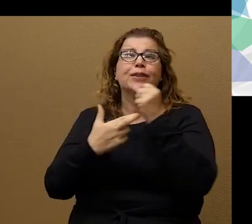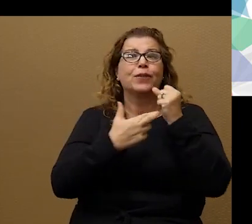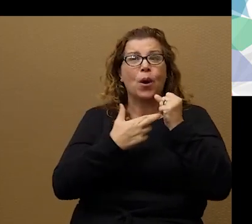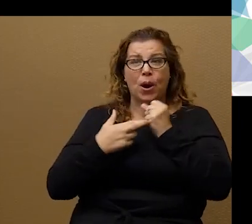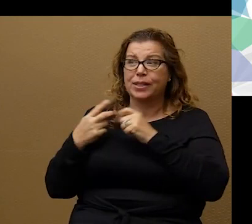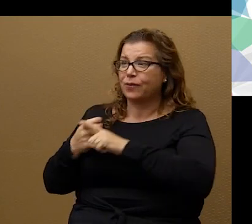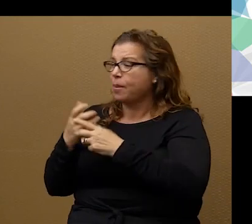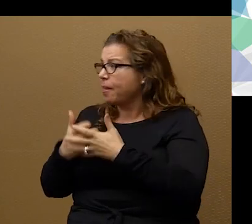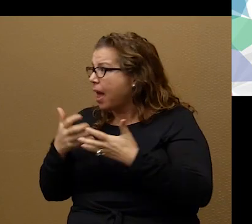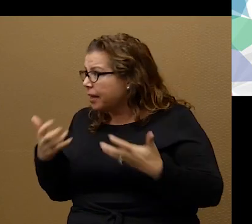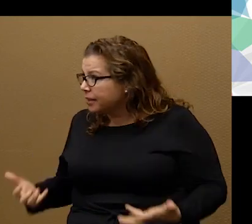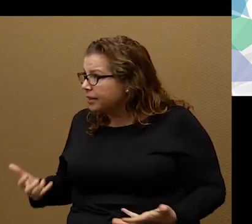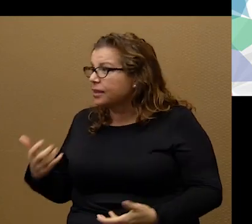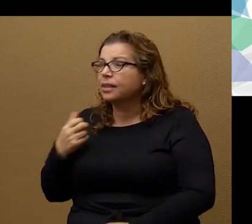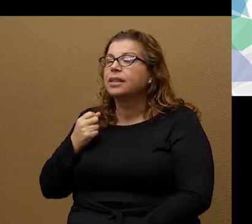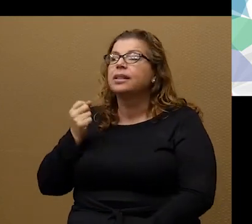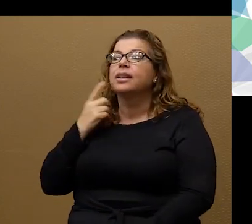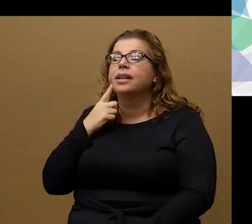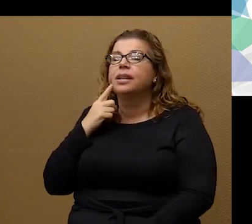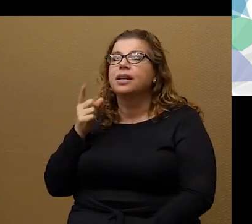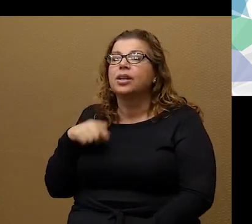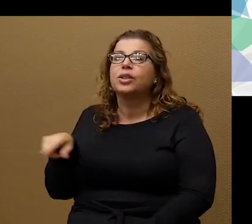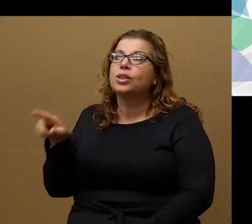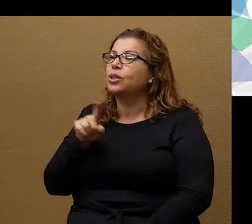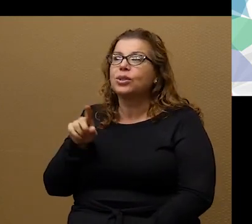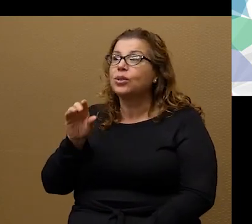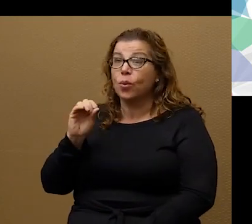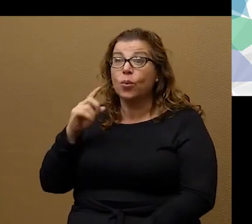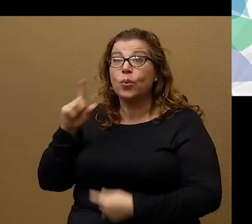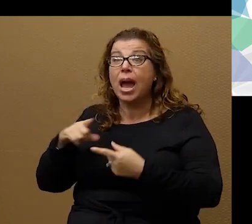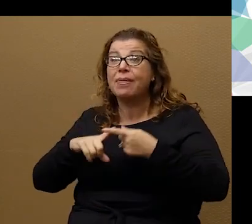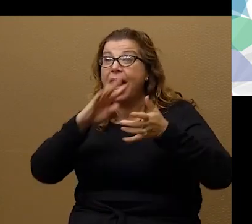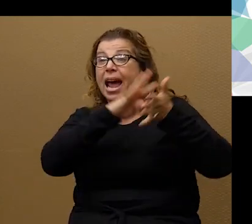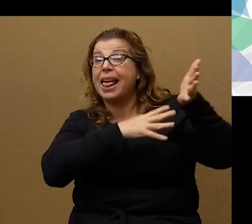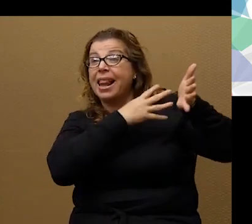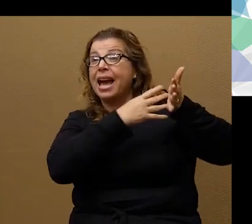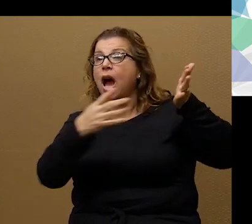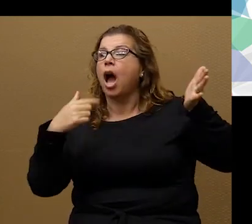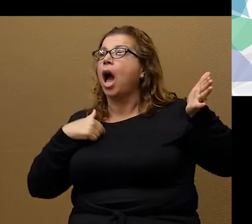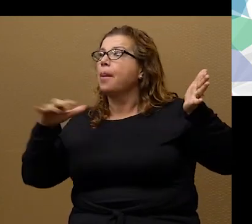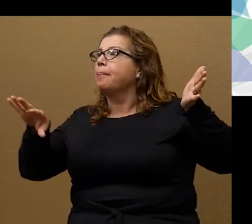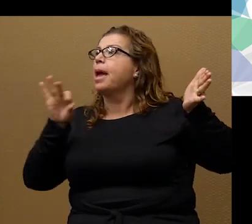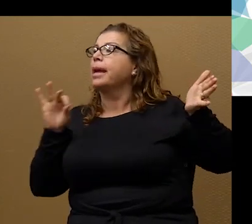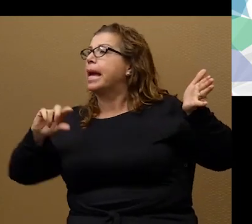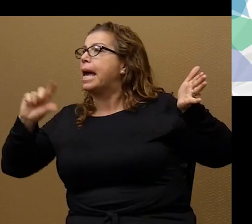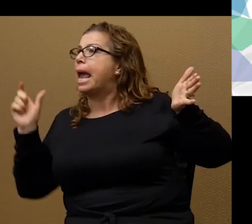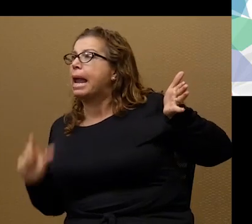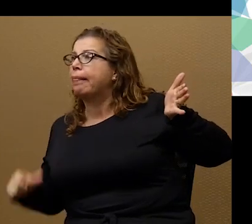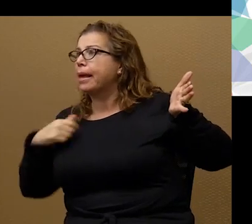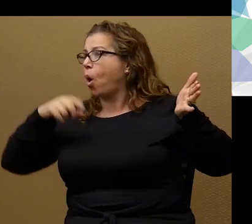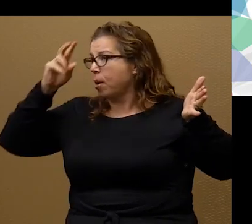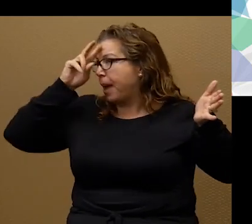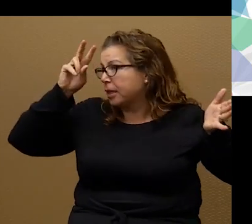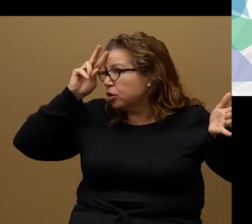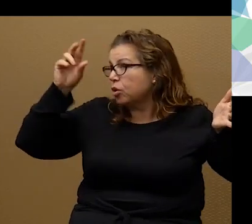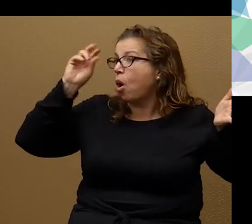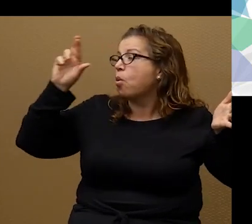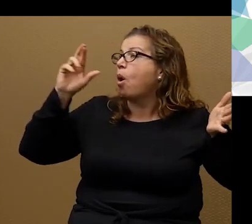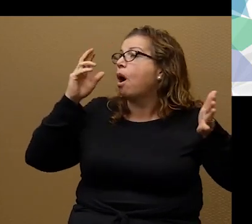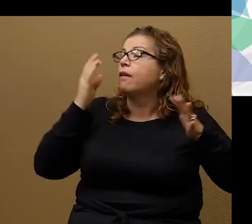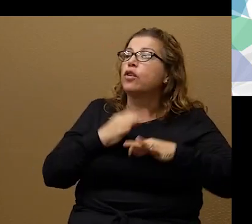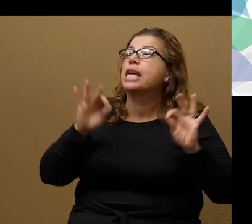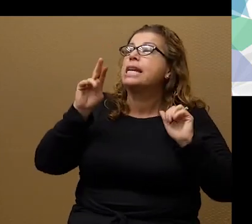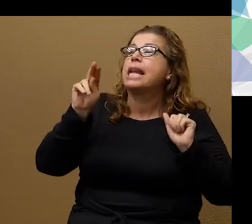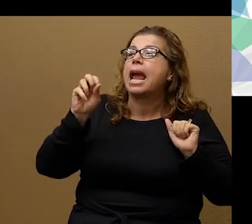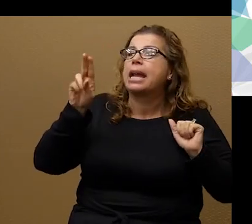Like I said, nobody chose the goodness of their heart for a reason. We are all reinforced by, you know,